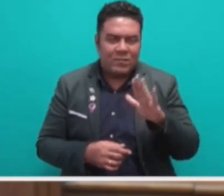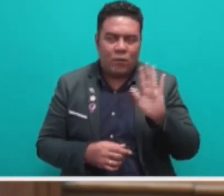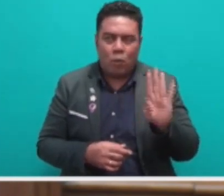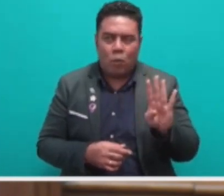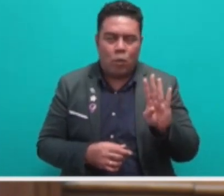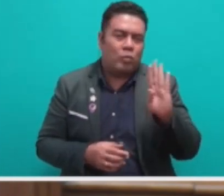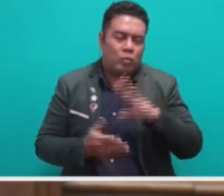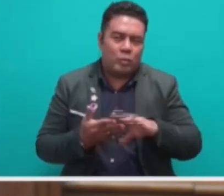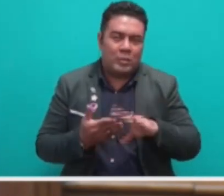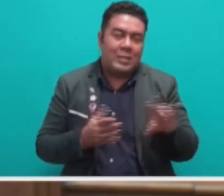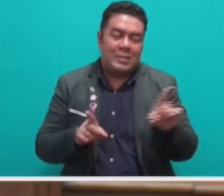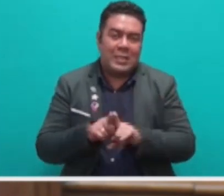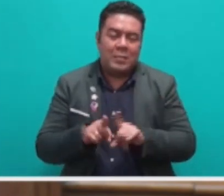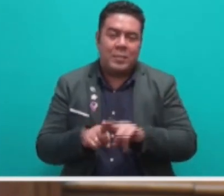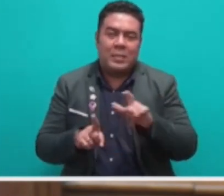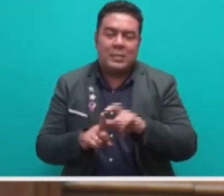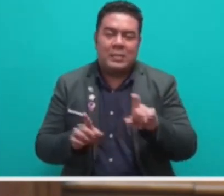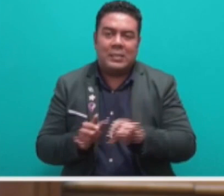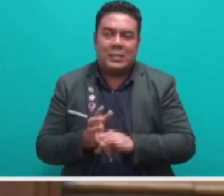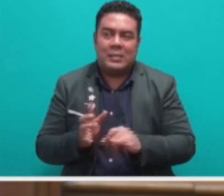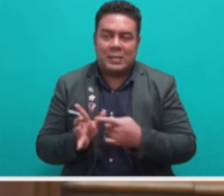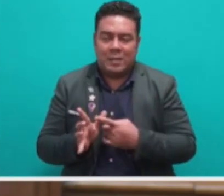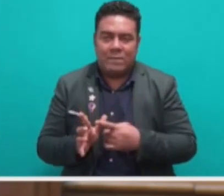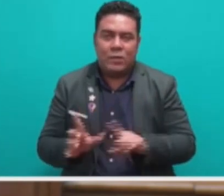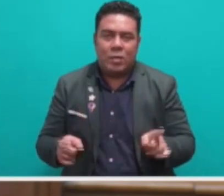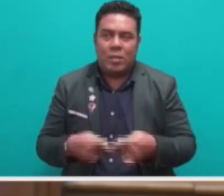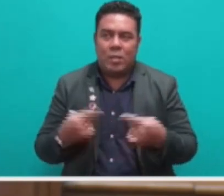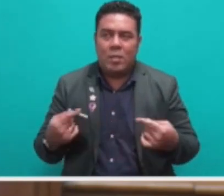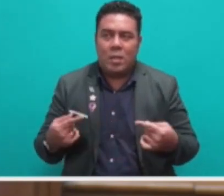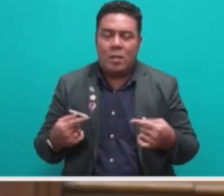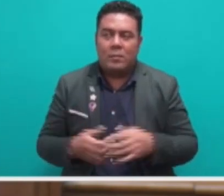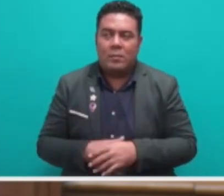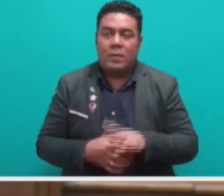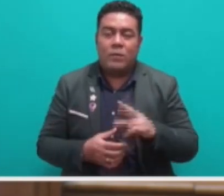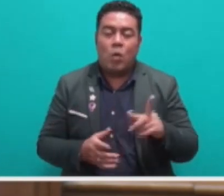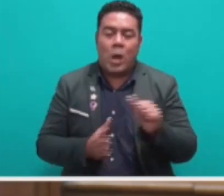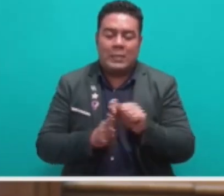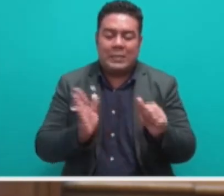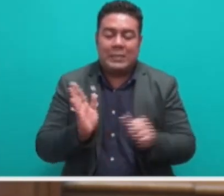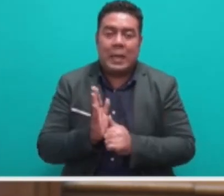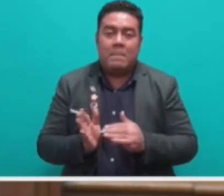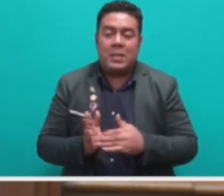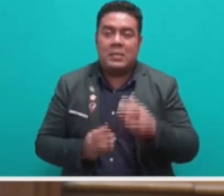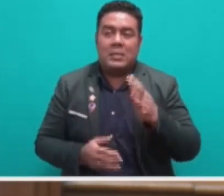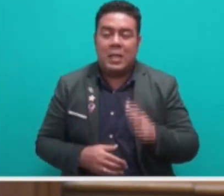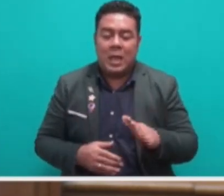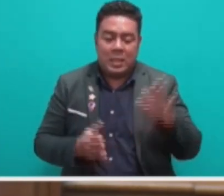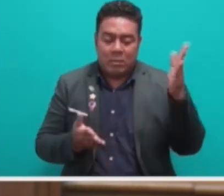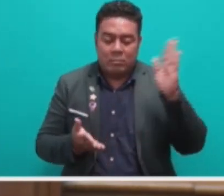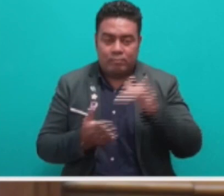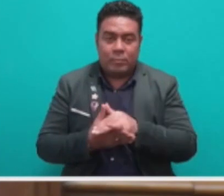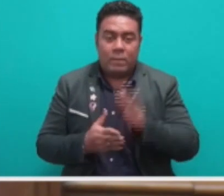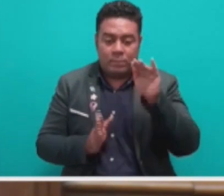is the same DSA for Honourable Leader of the Opposition. For assistant ministers, the allowance declines